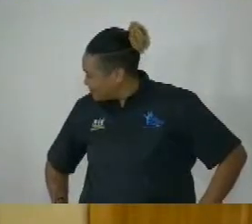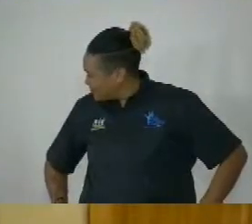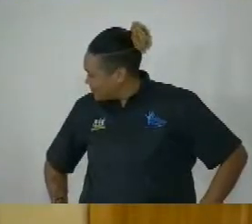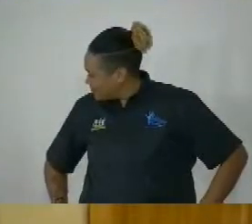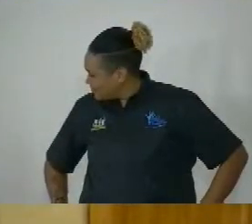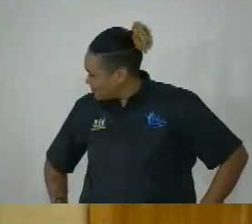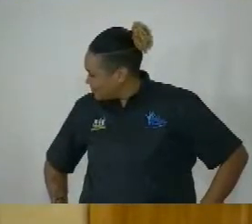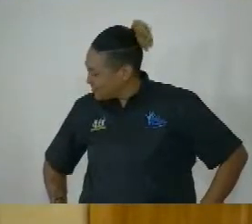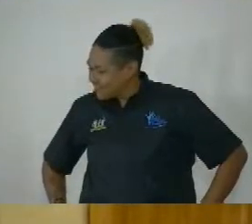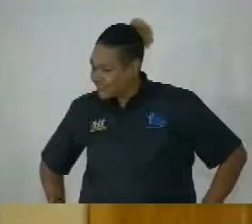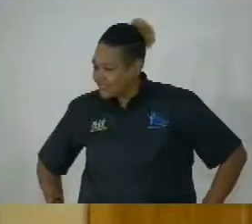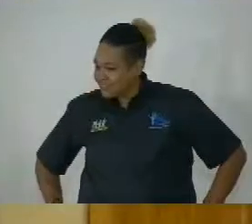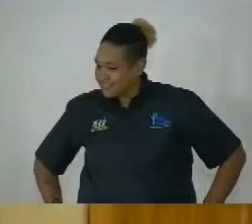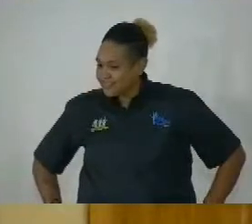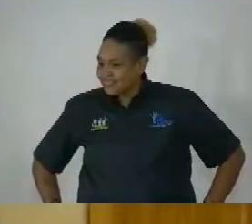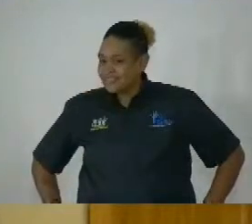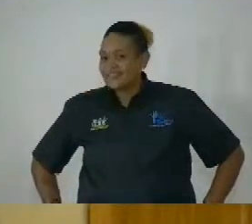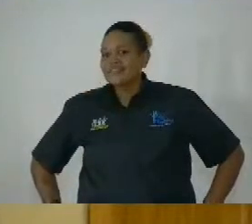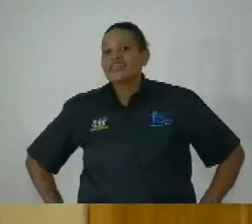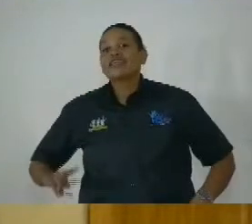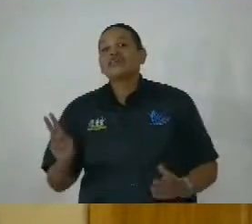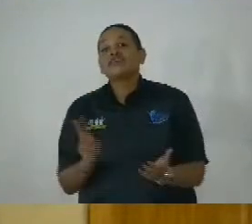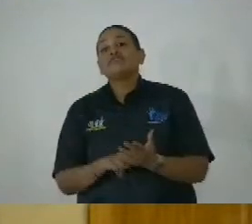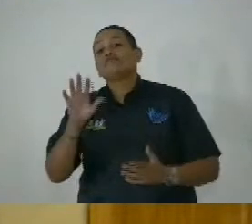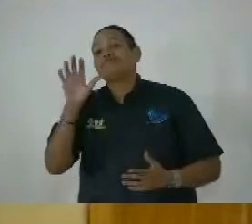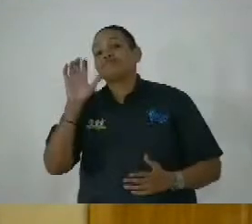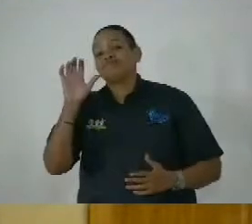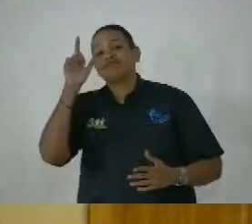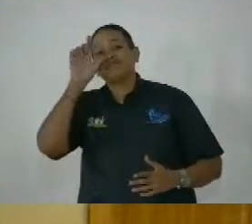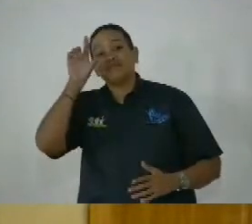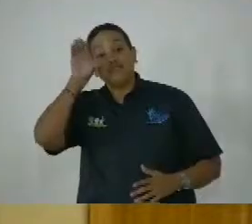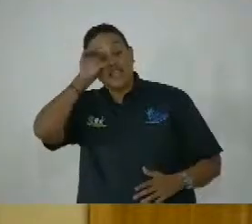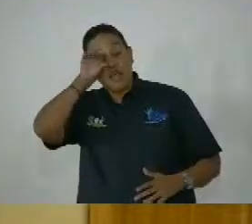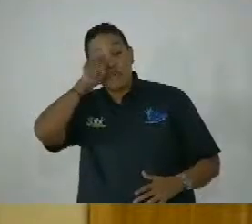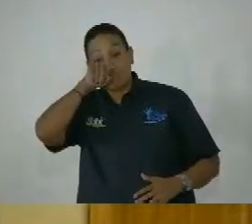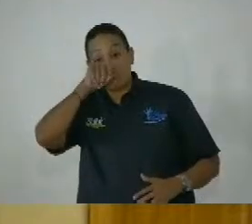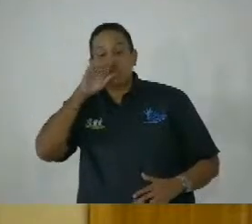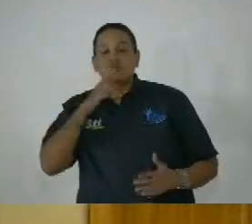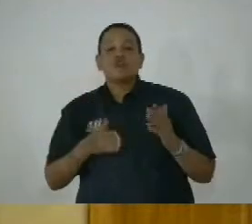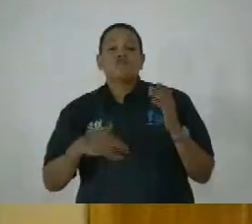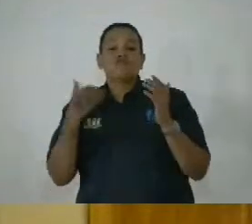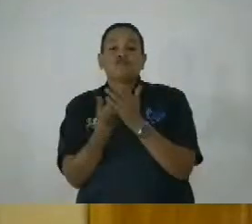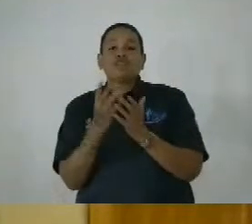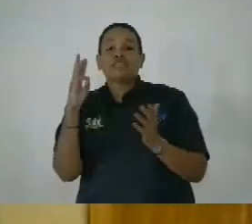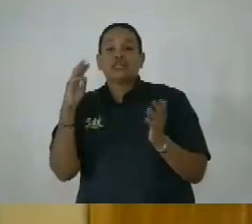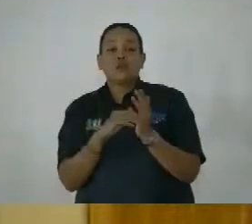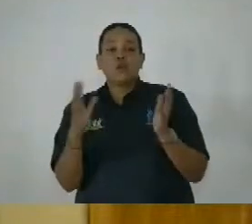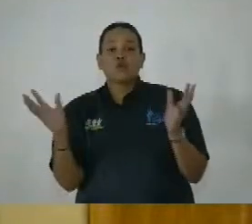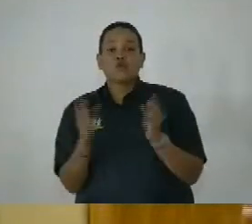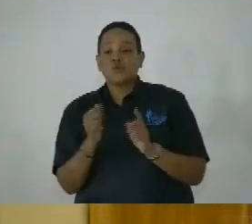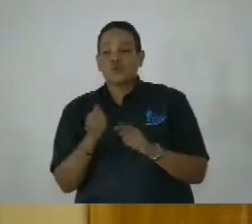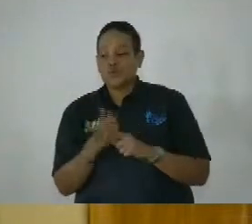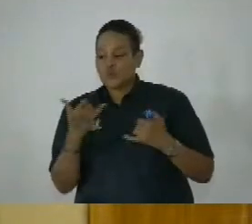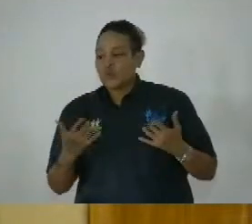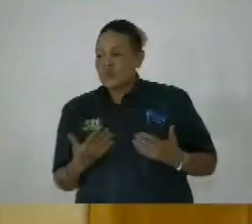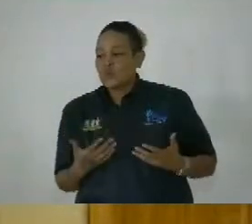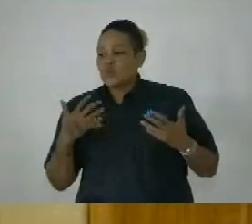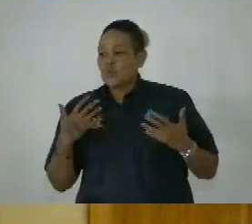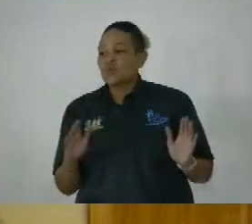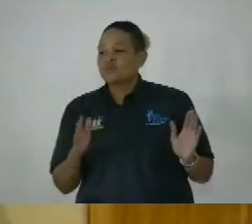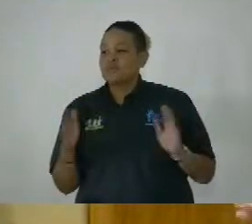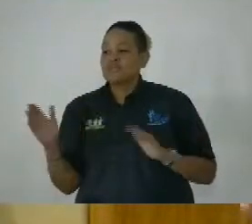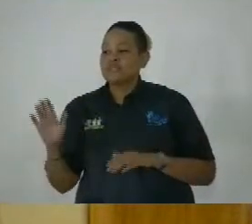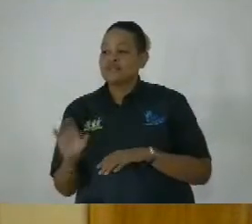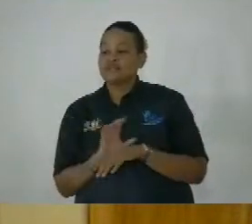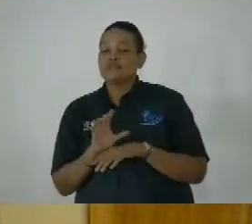The 2,500 cameras will bring us to 6,000 devices, enabling a complete shift to digital